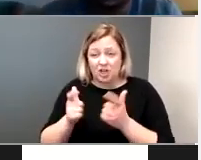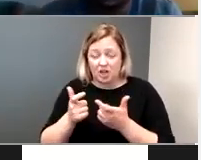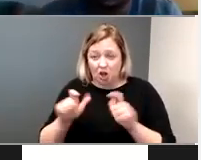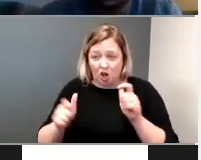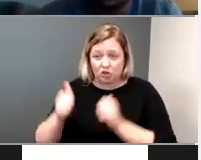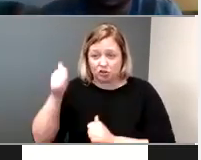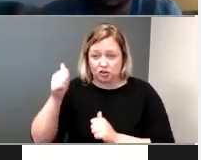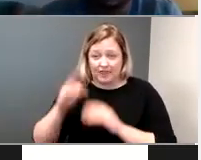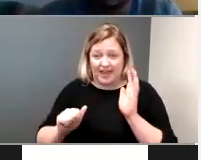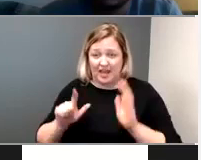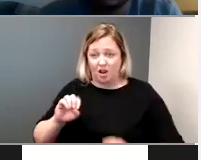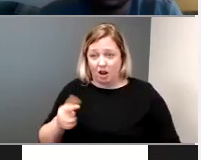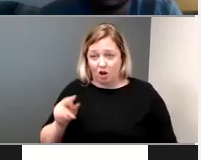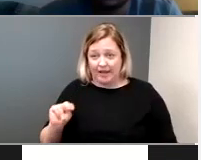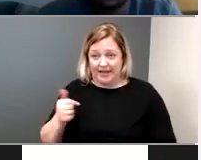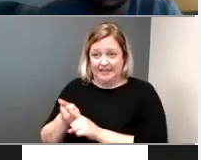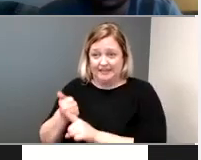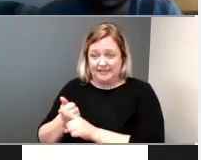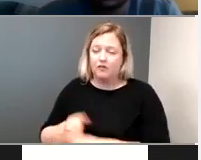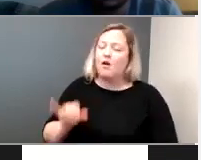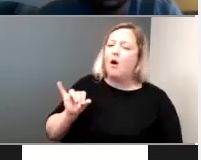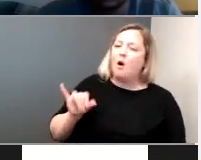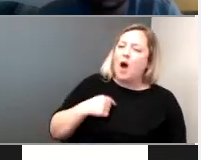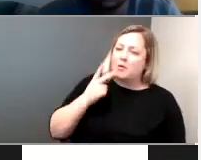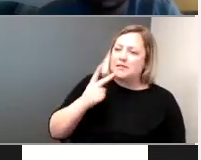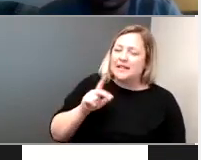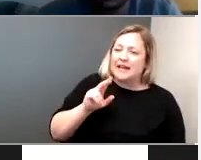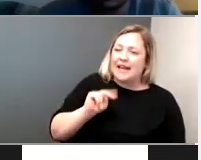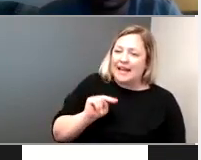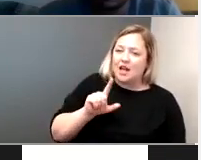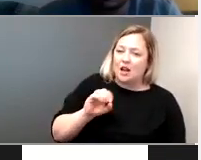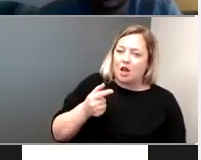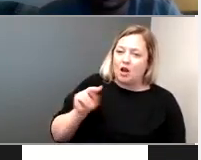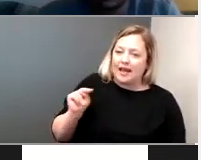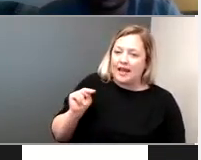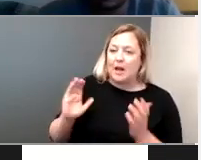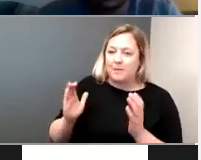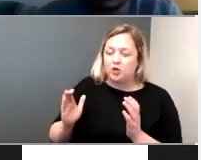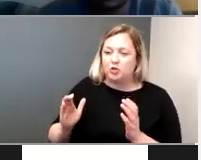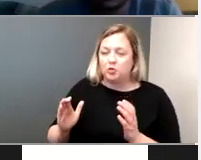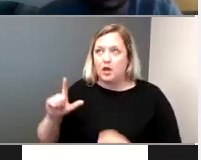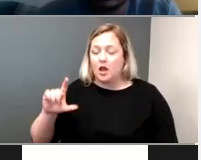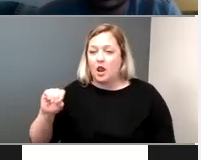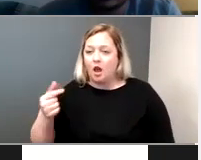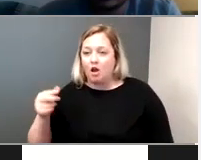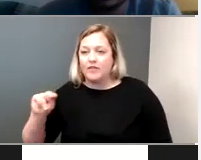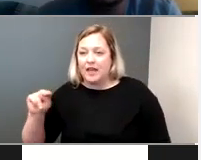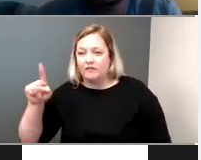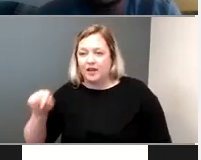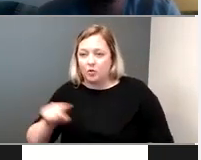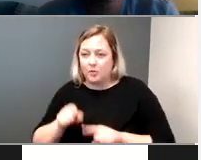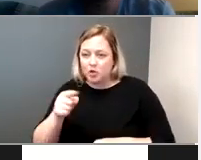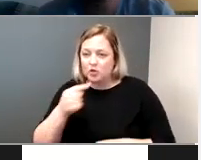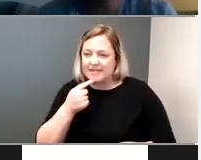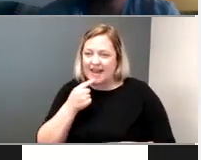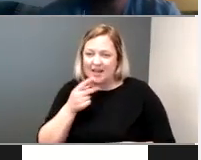Oh, actually, I see. I was looking for the n log n compared to the log of n factorial, but you're equating the two.